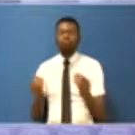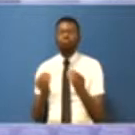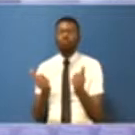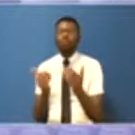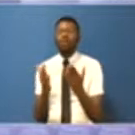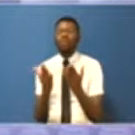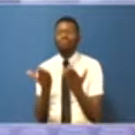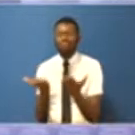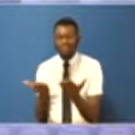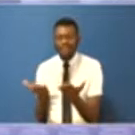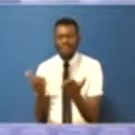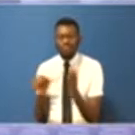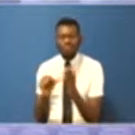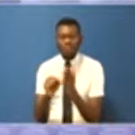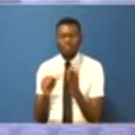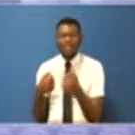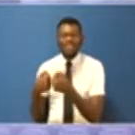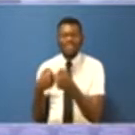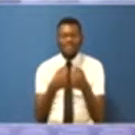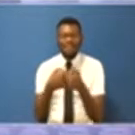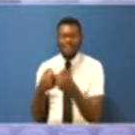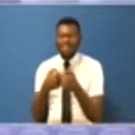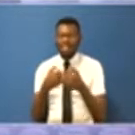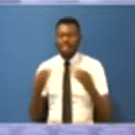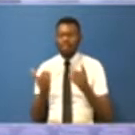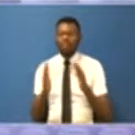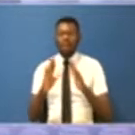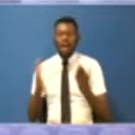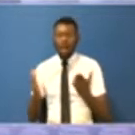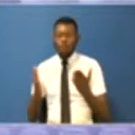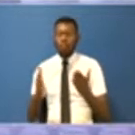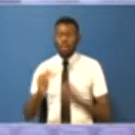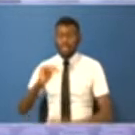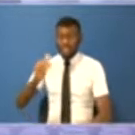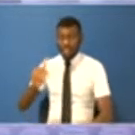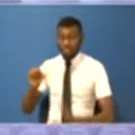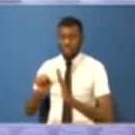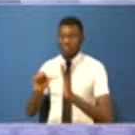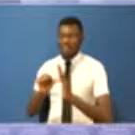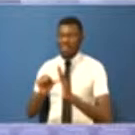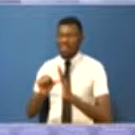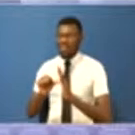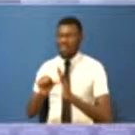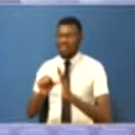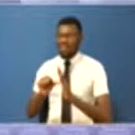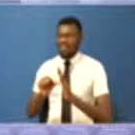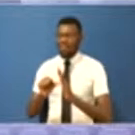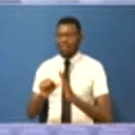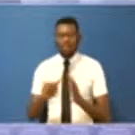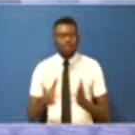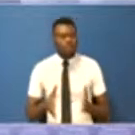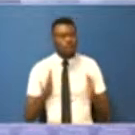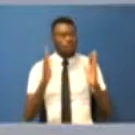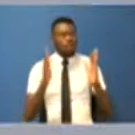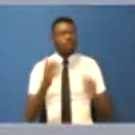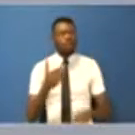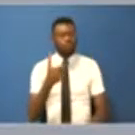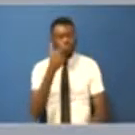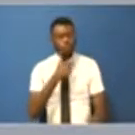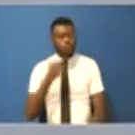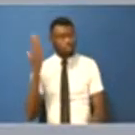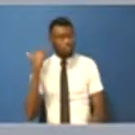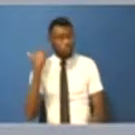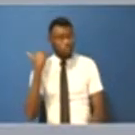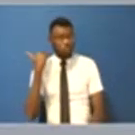to fix the challenges we are facing with the garbage issue in the city we can go to the the old now we are